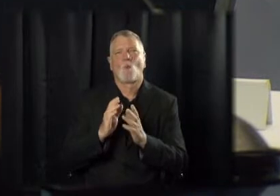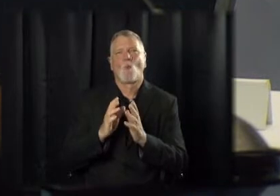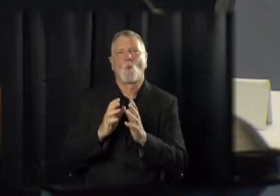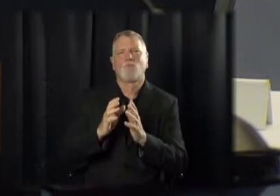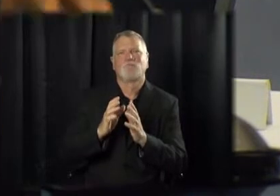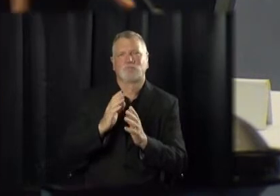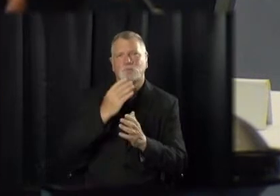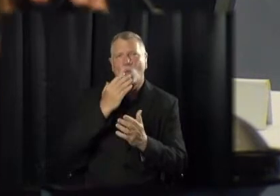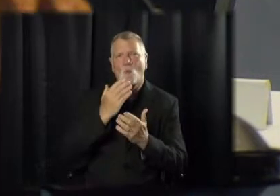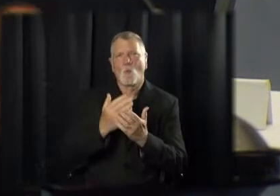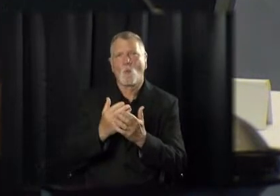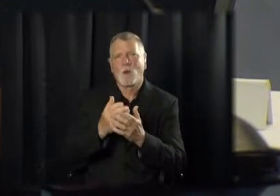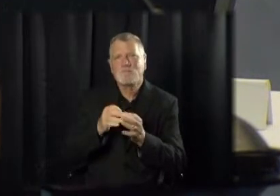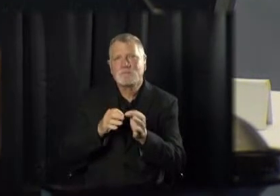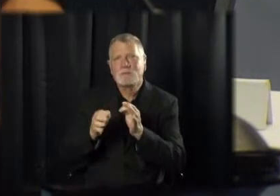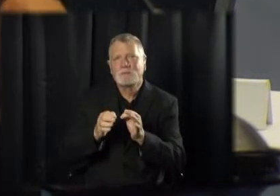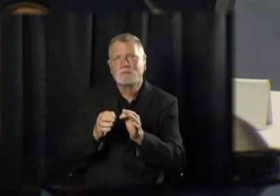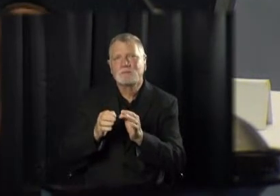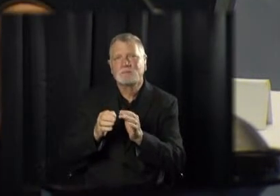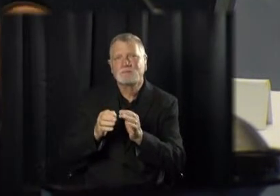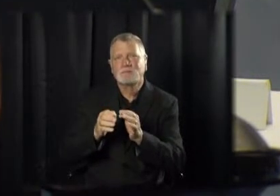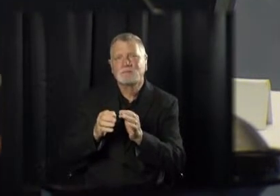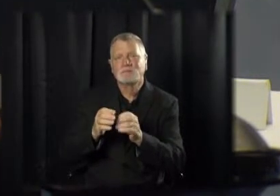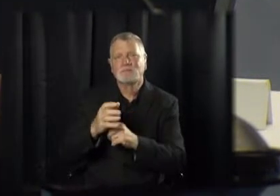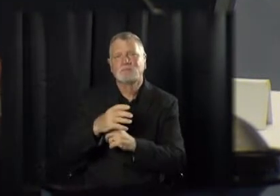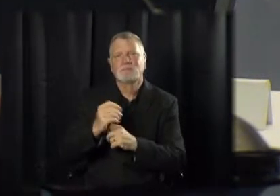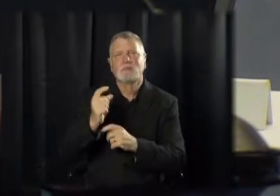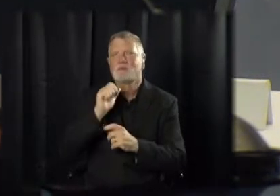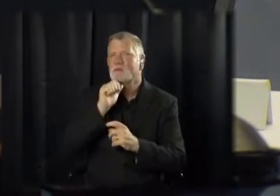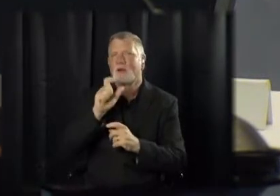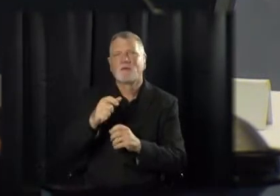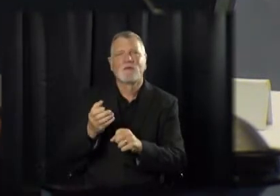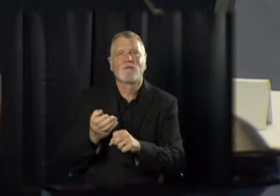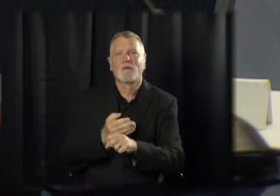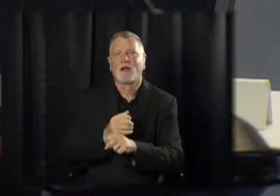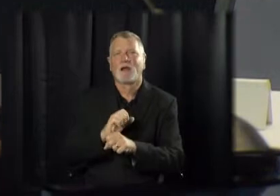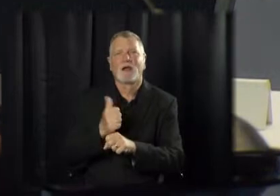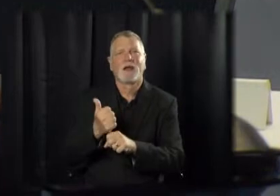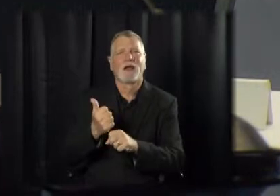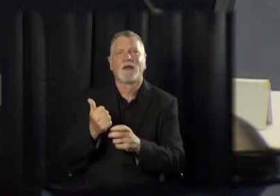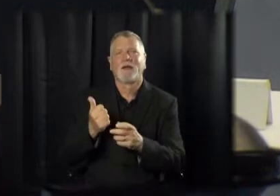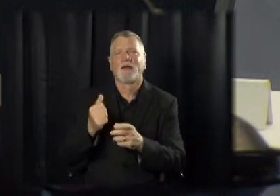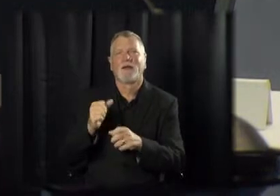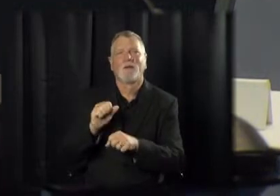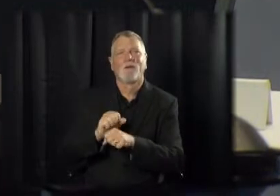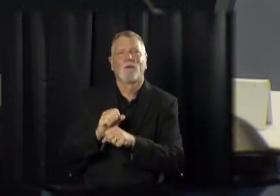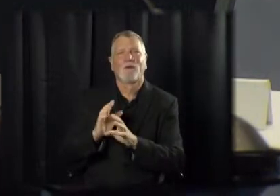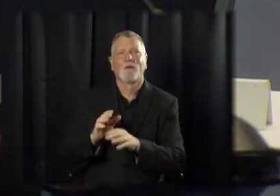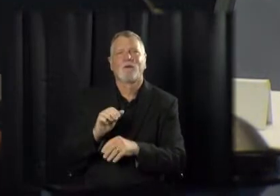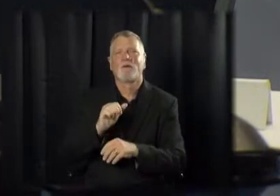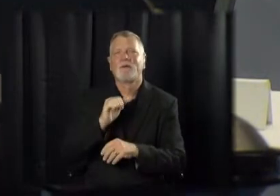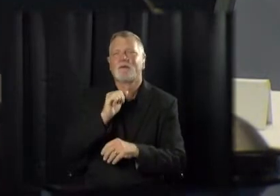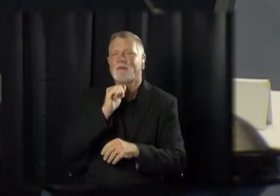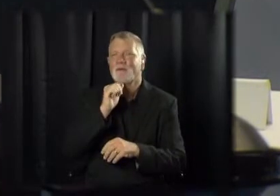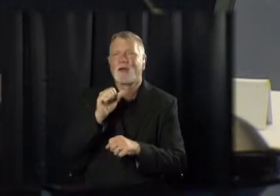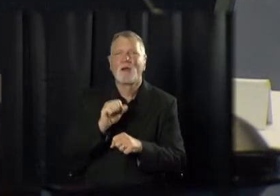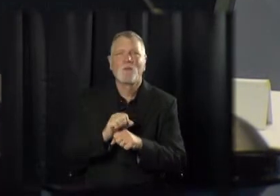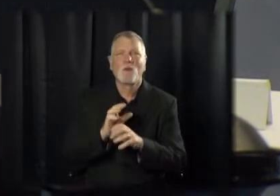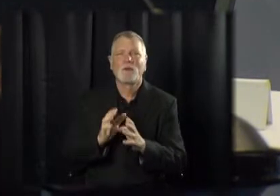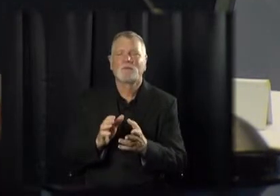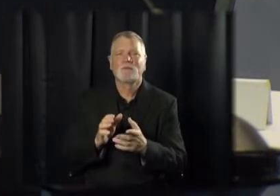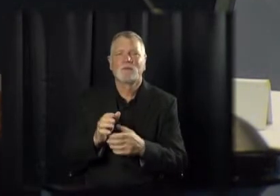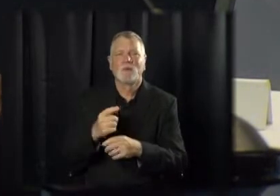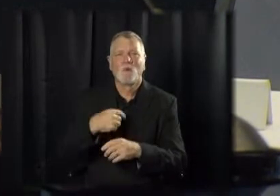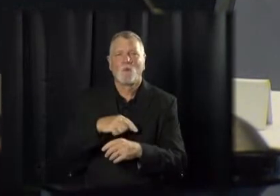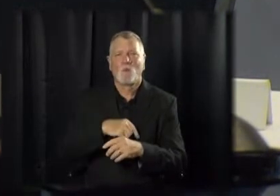well-defined, okay, where we don't have to fire any faculty or or employees,